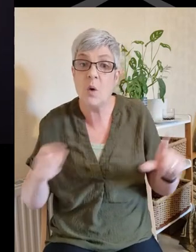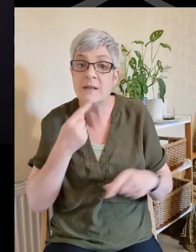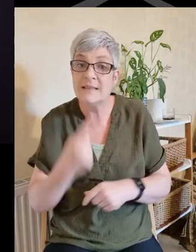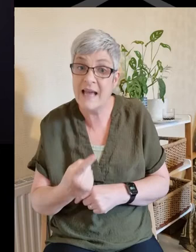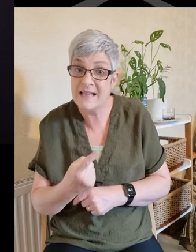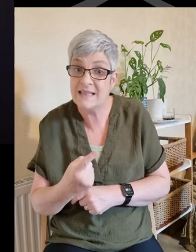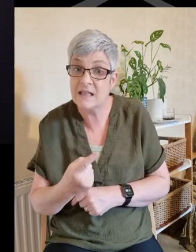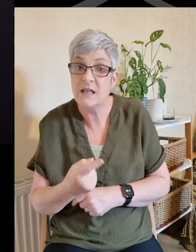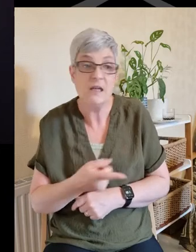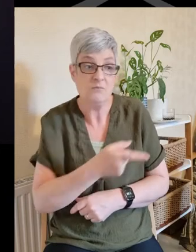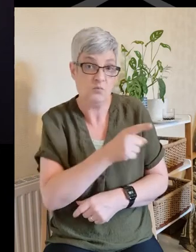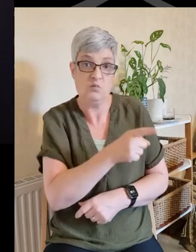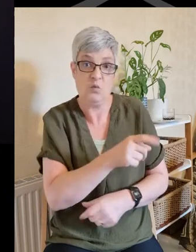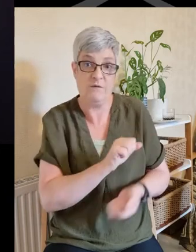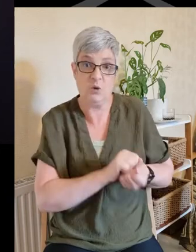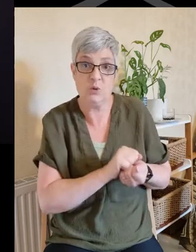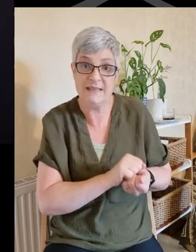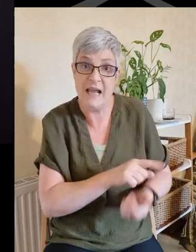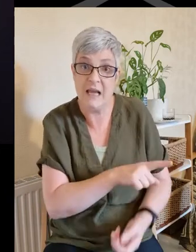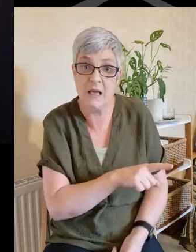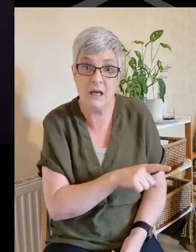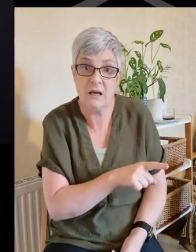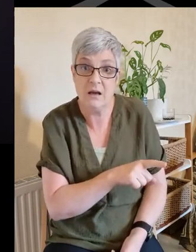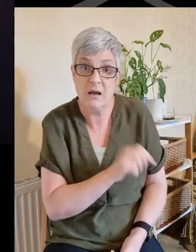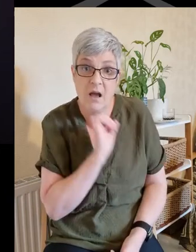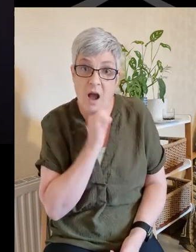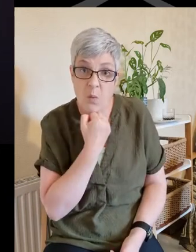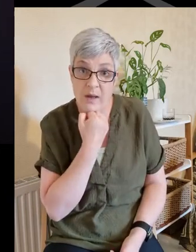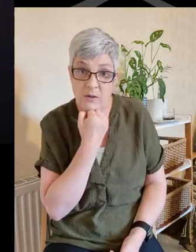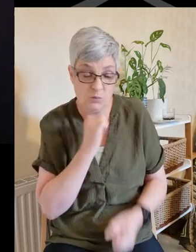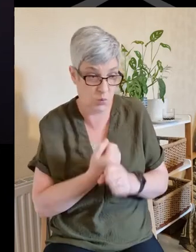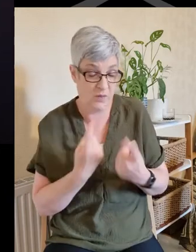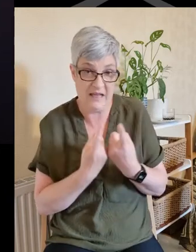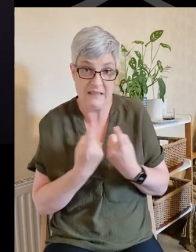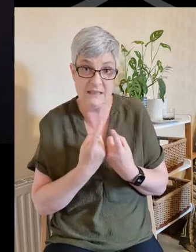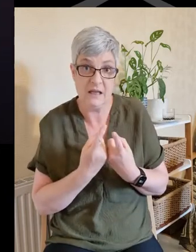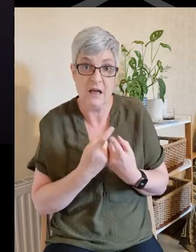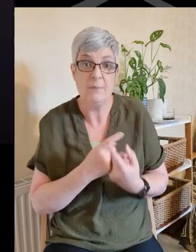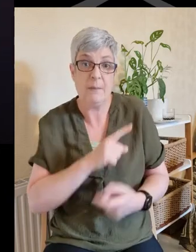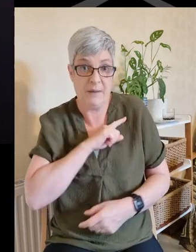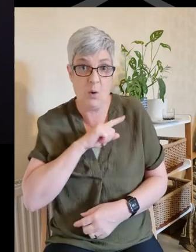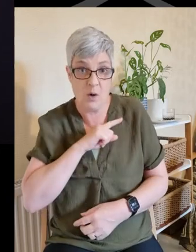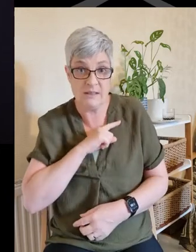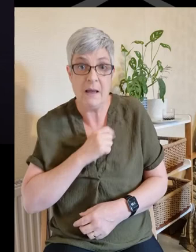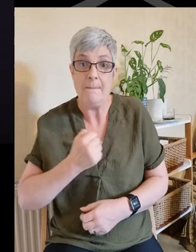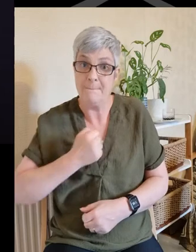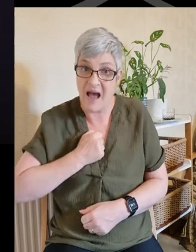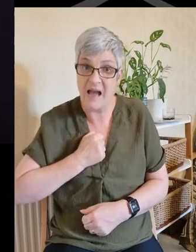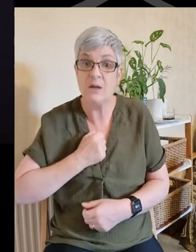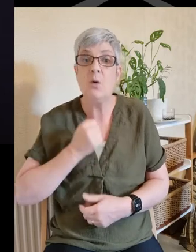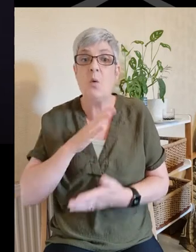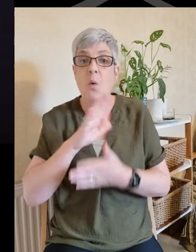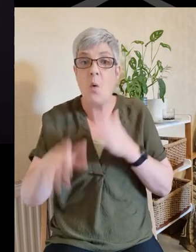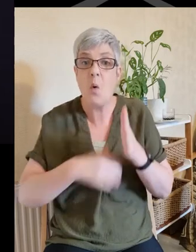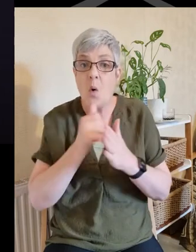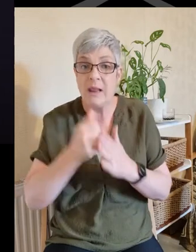it is not for your sake, people of Israel, that I am going to do these things, but for the sake of my holy name."